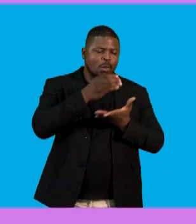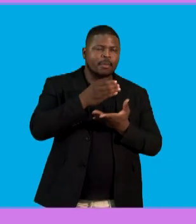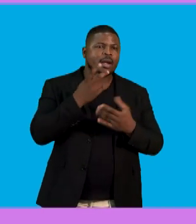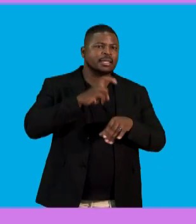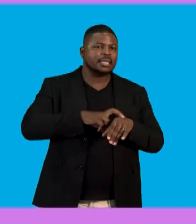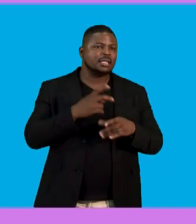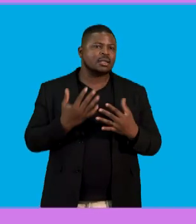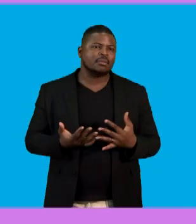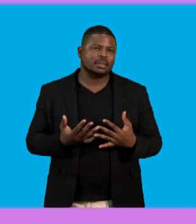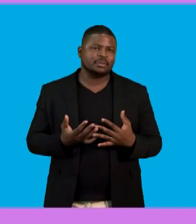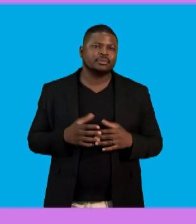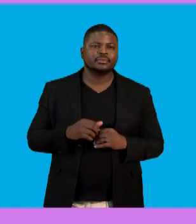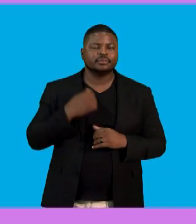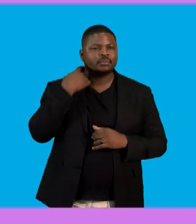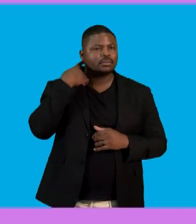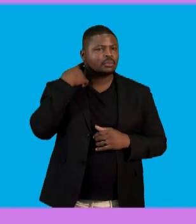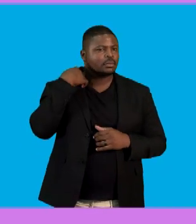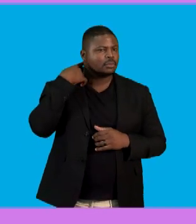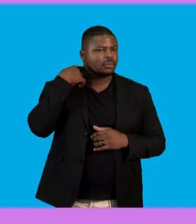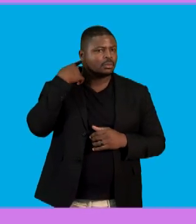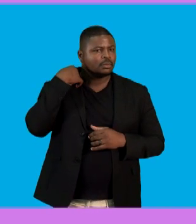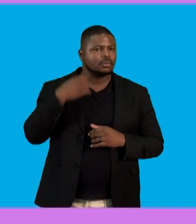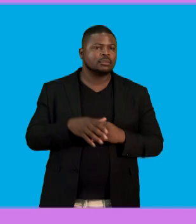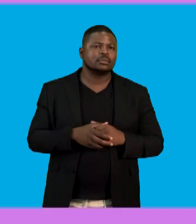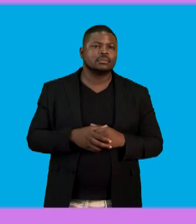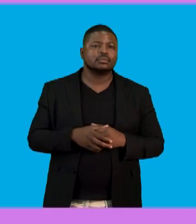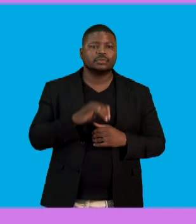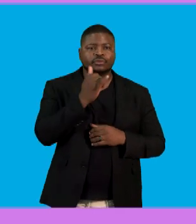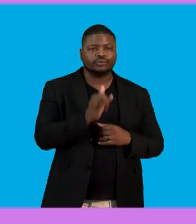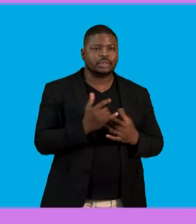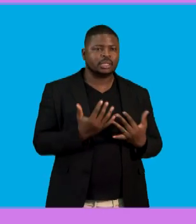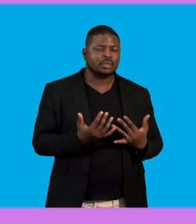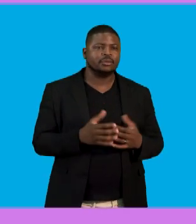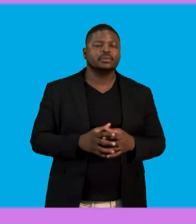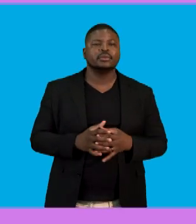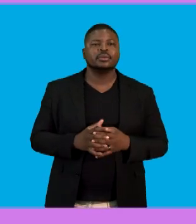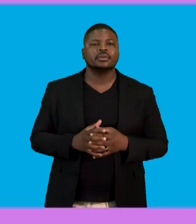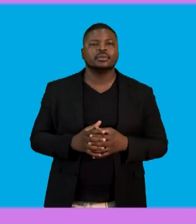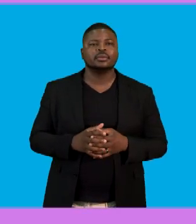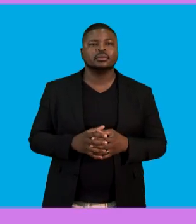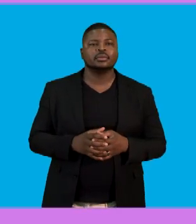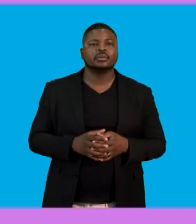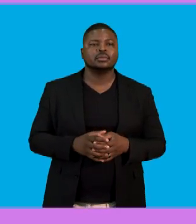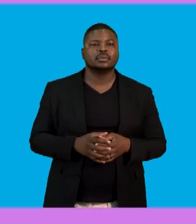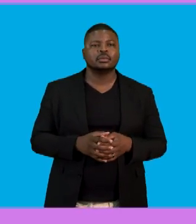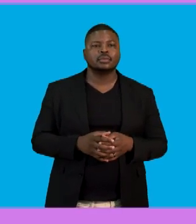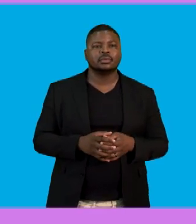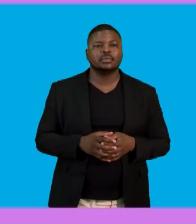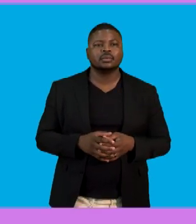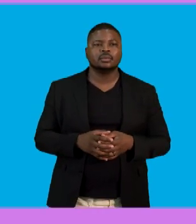cups of boiling water are needed? Let's check now then. We've got